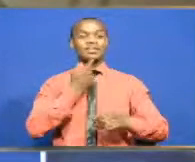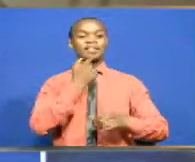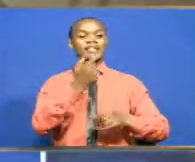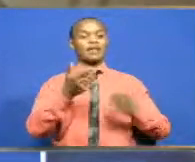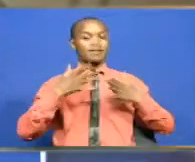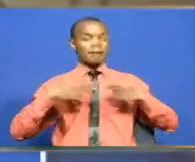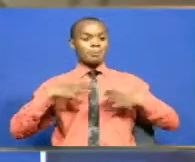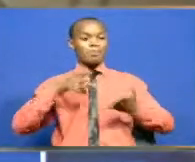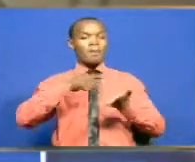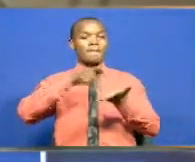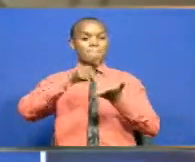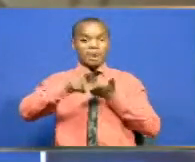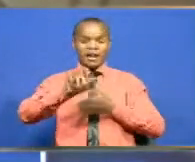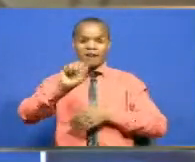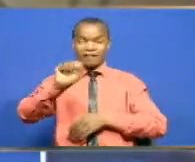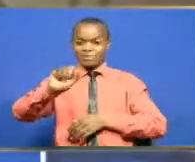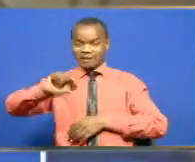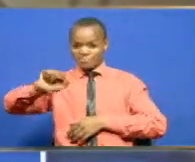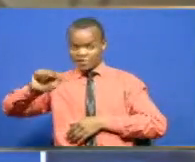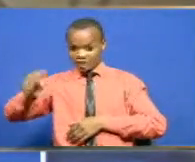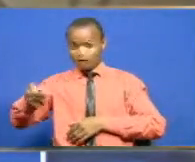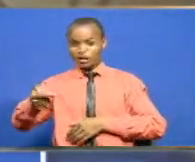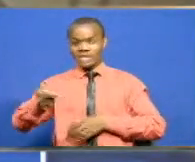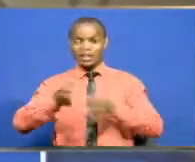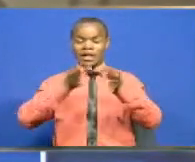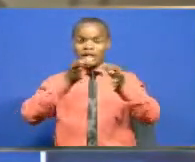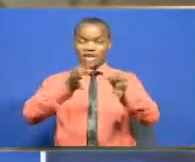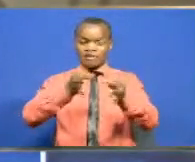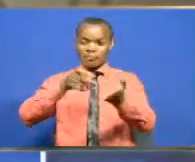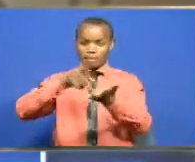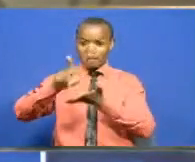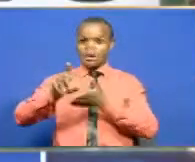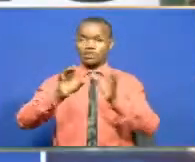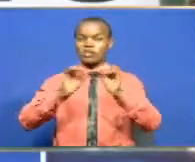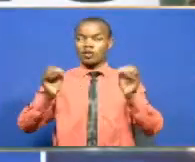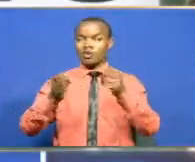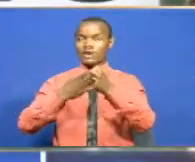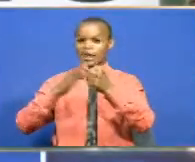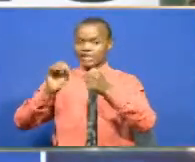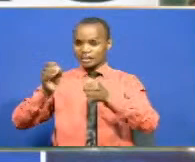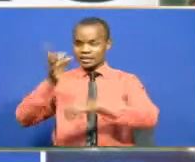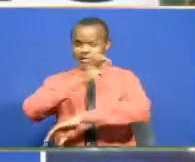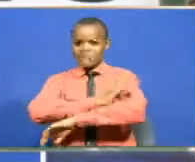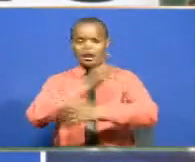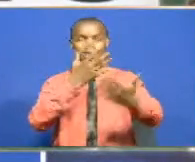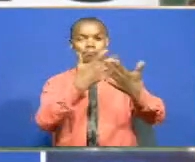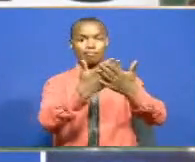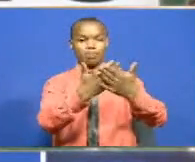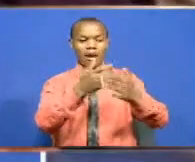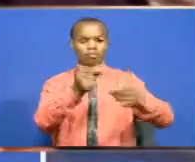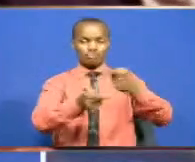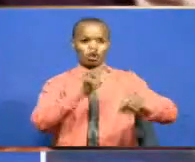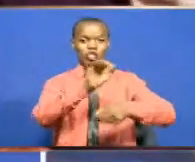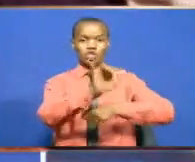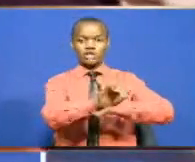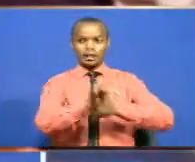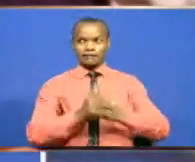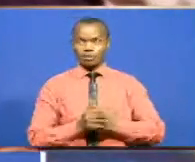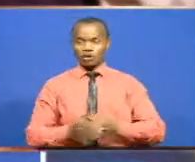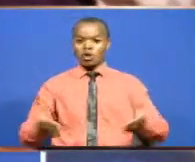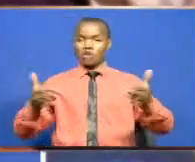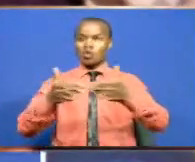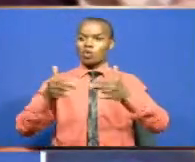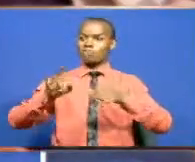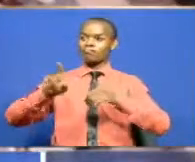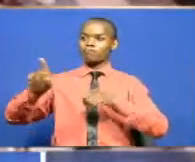pay a fine of 5,000 shillings or face 90 days in prison. This group of people was arrested in